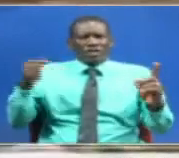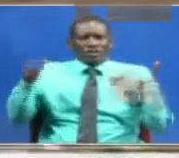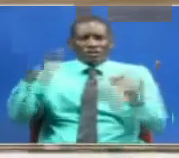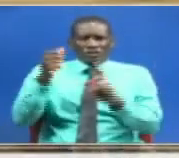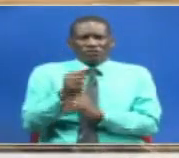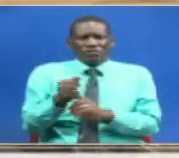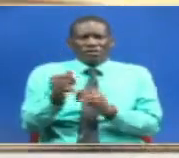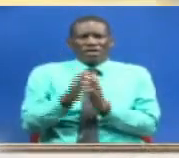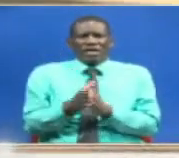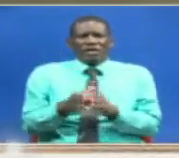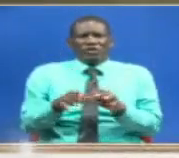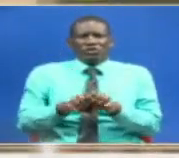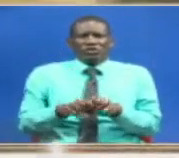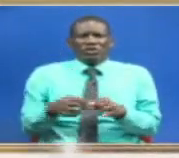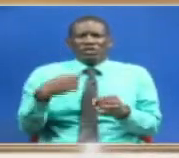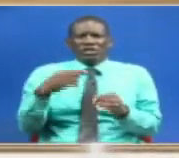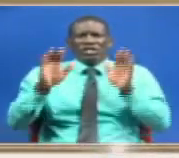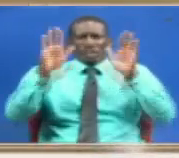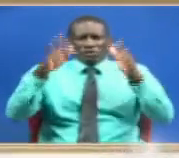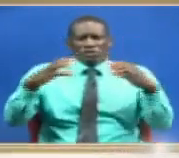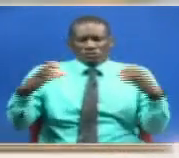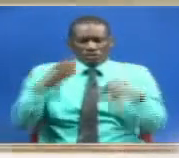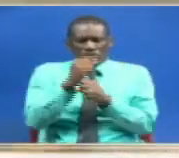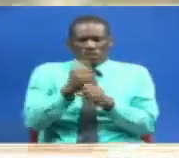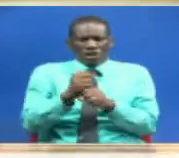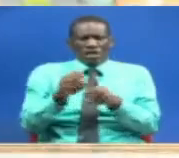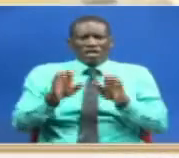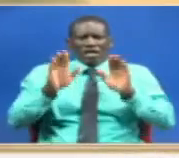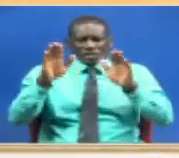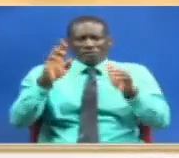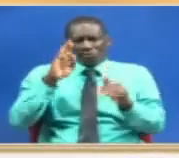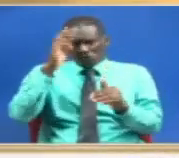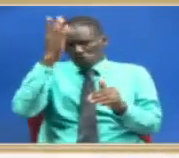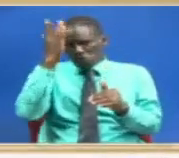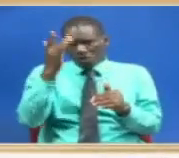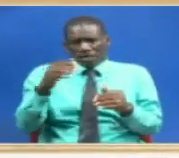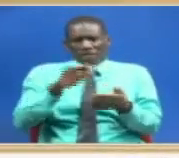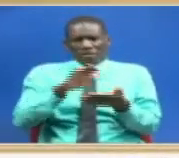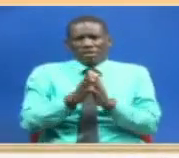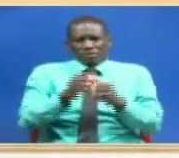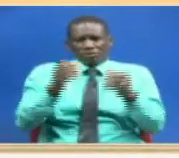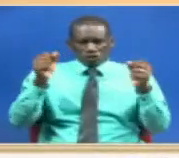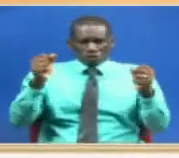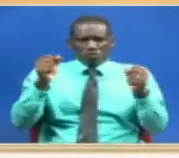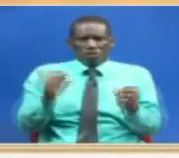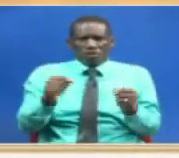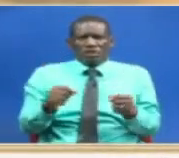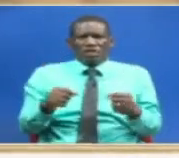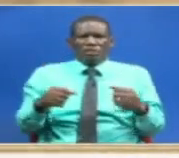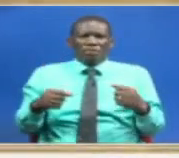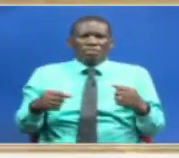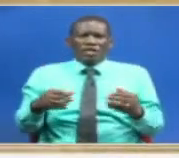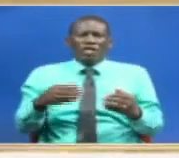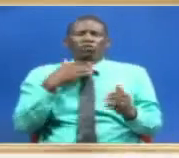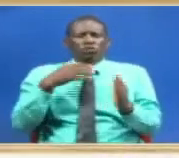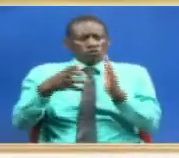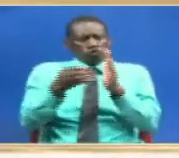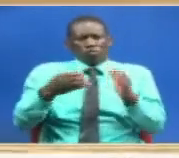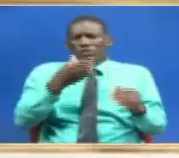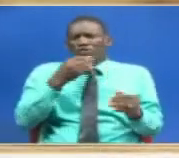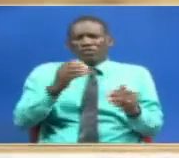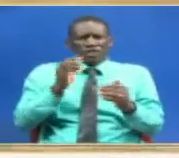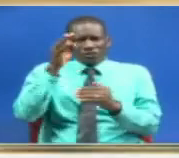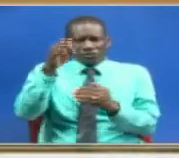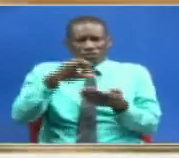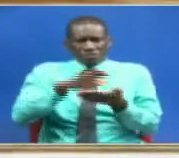and underscored the importance of teamwork as a key reason why he was crowned champion. He seeks to emulate his father in the future by